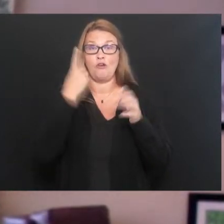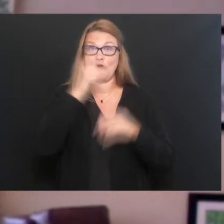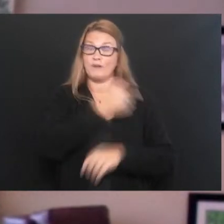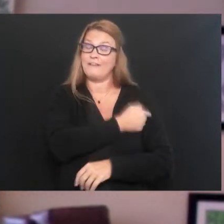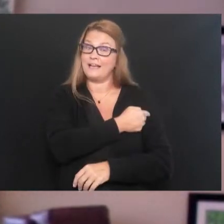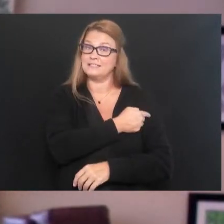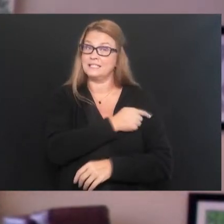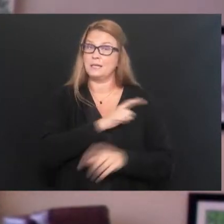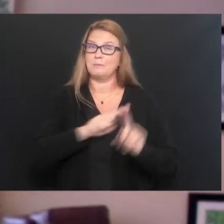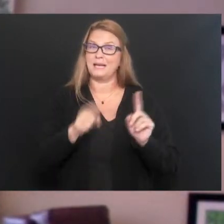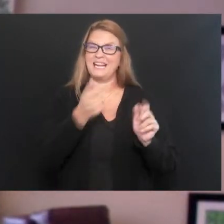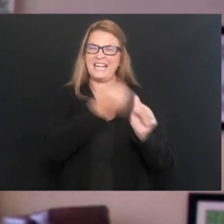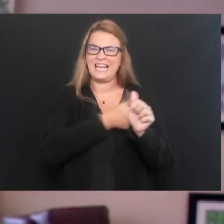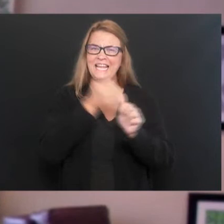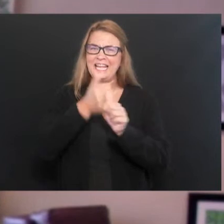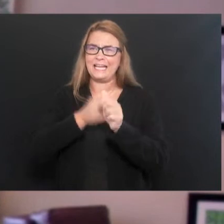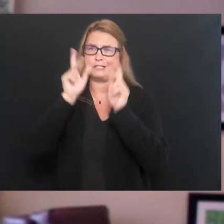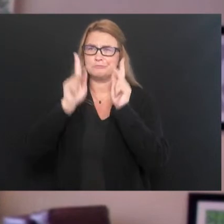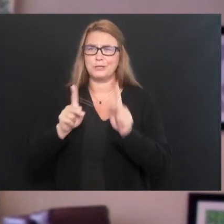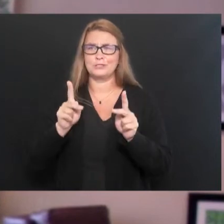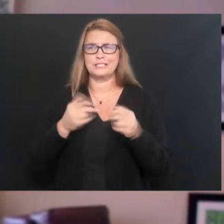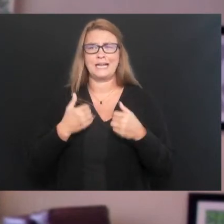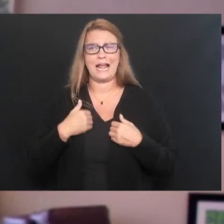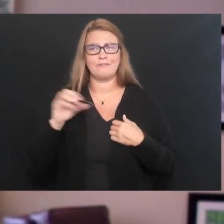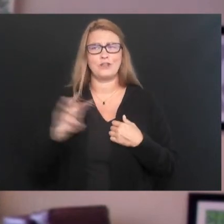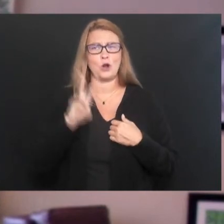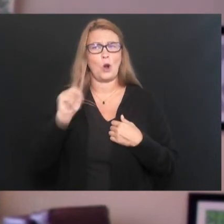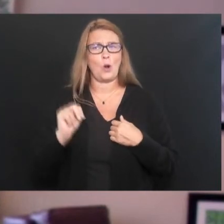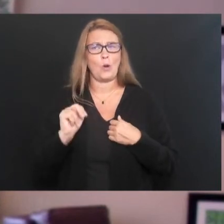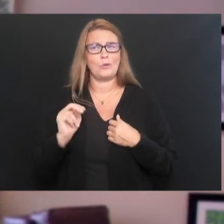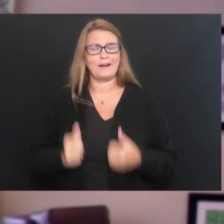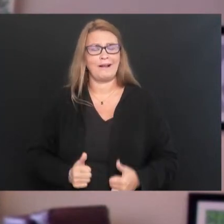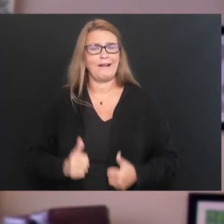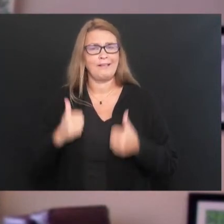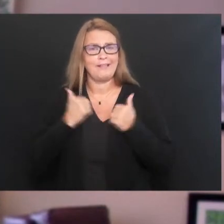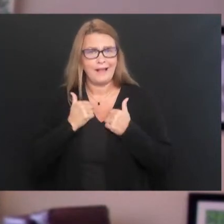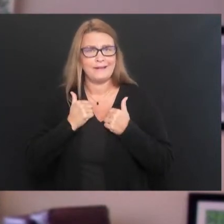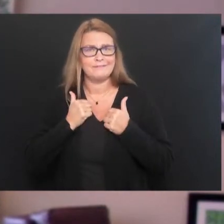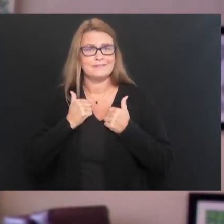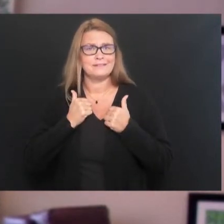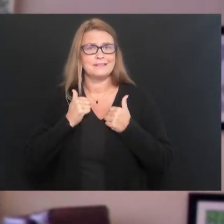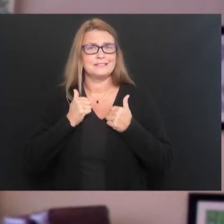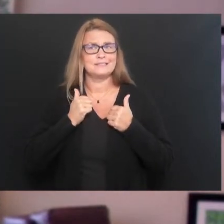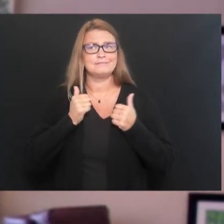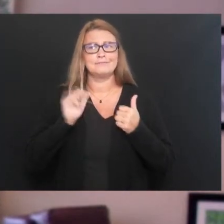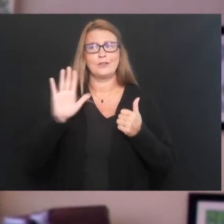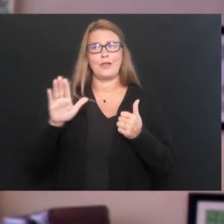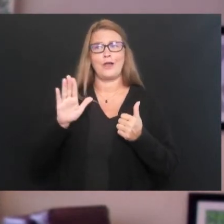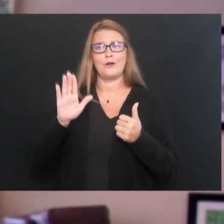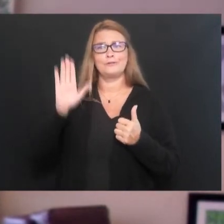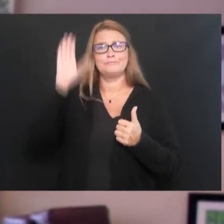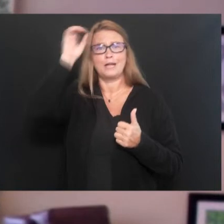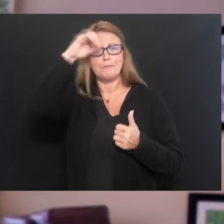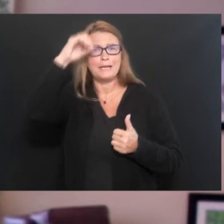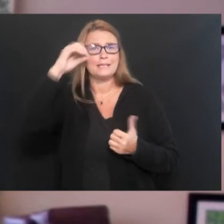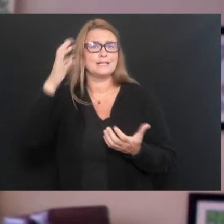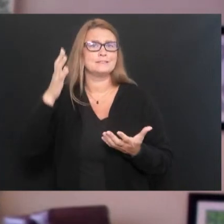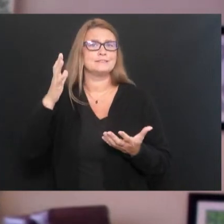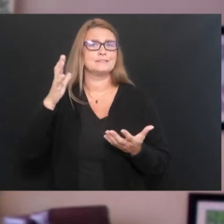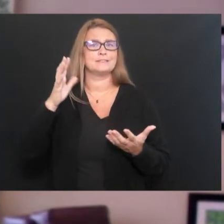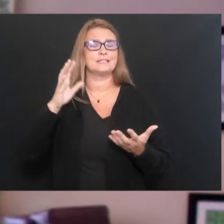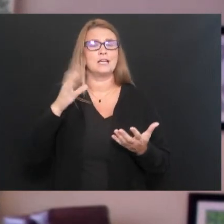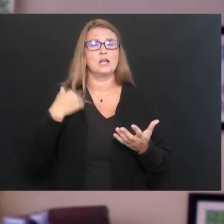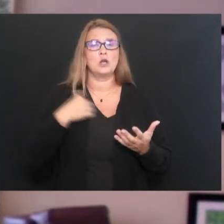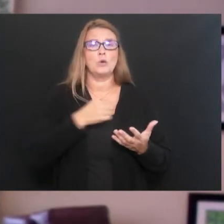said, everybody is still a person that lives their own life and listens to their own sources of information. And